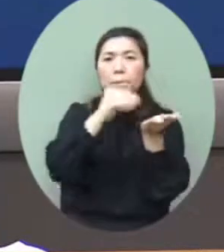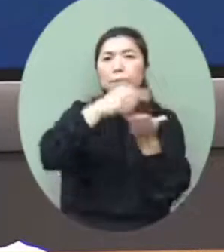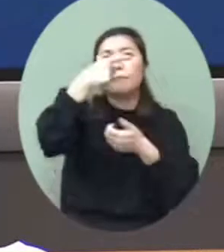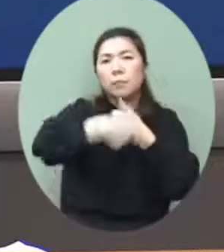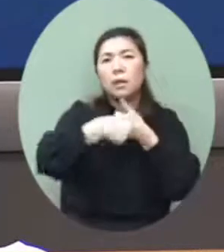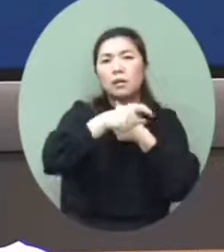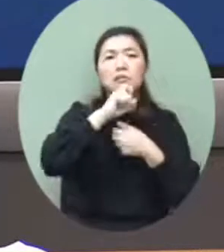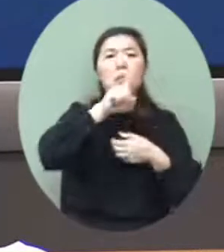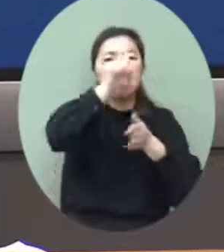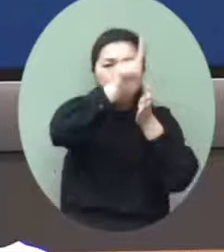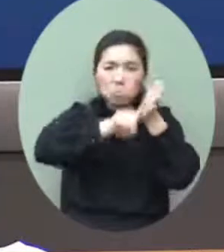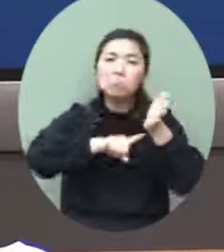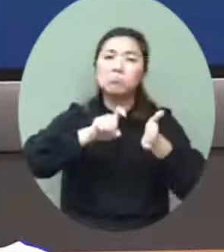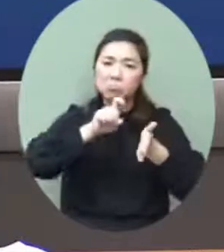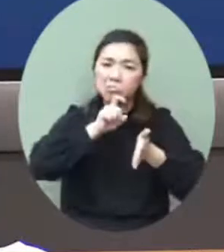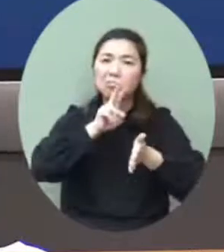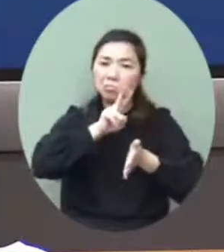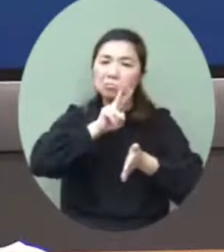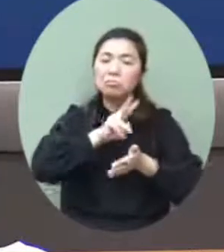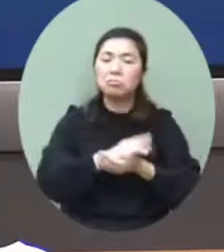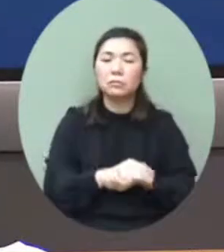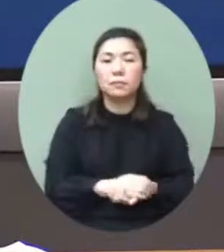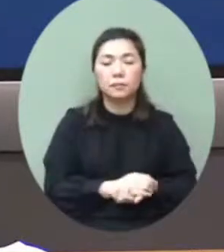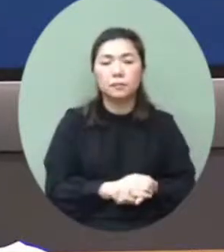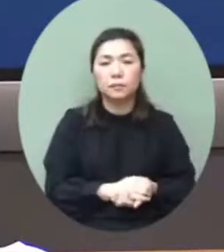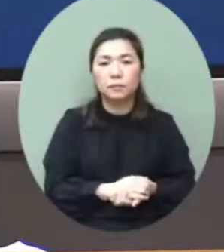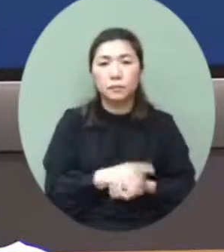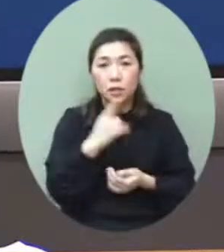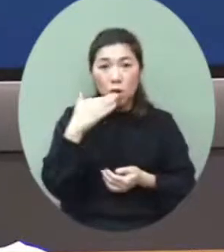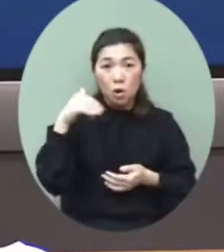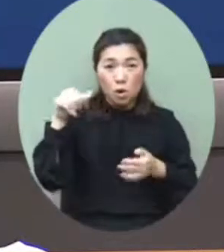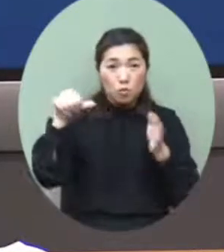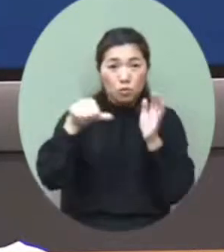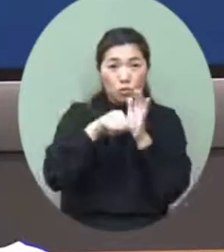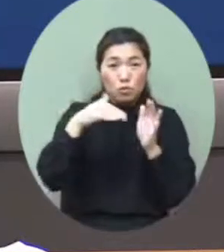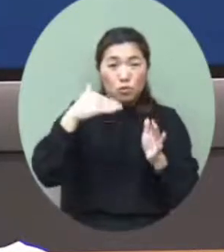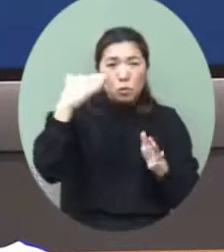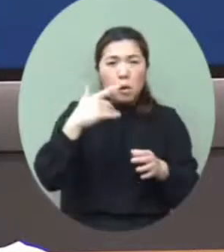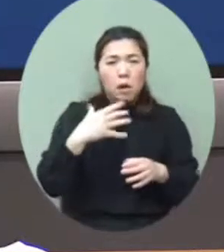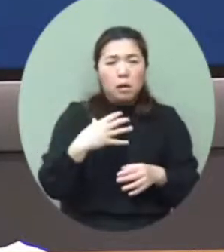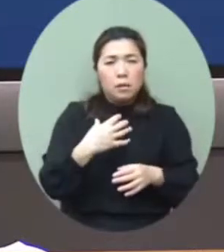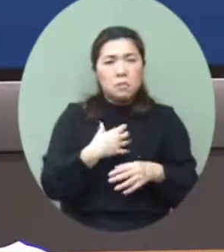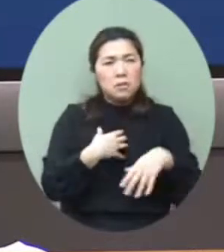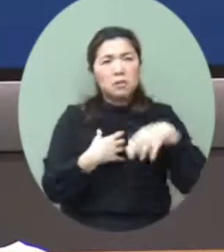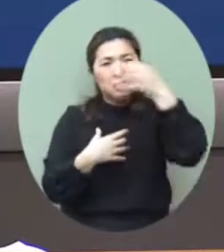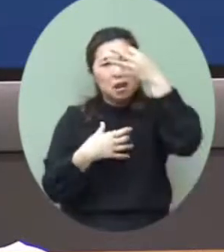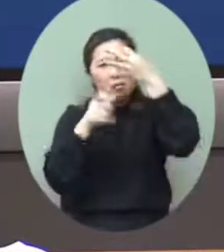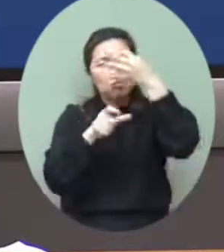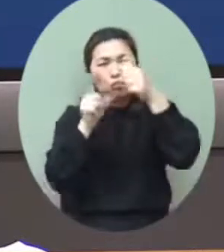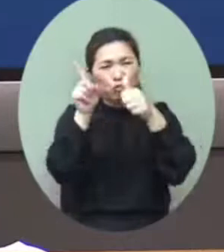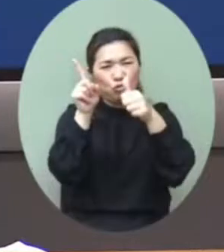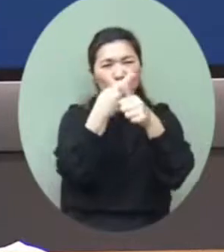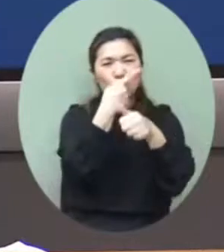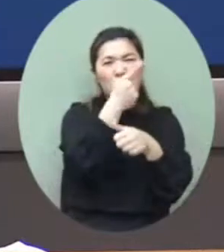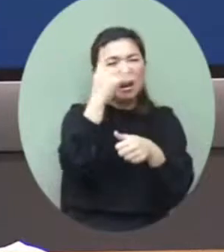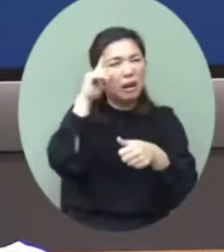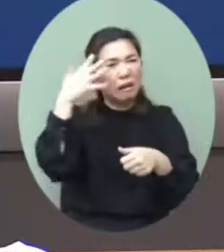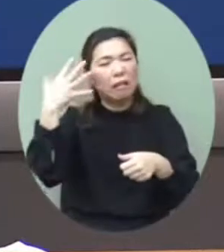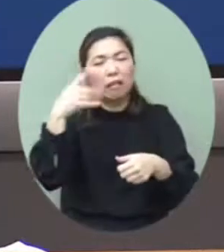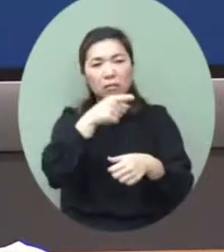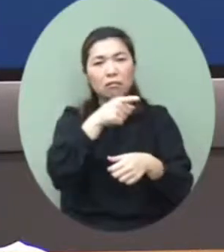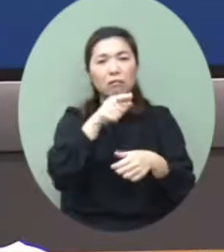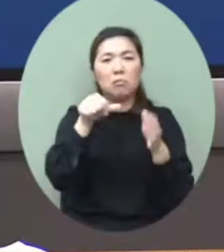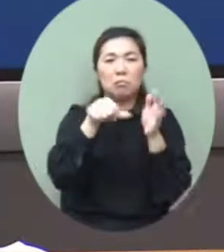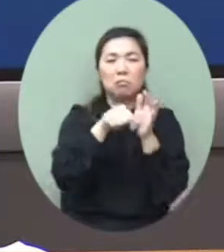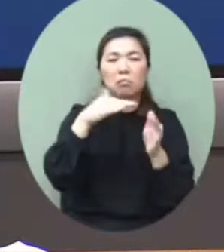some 150 to 200,000. So the number of positive cases went